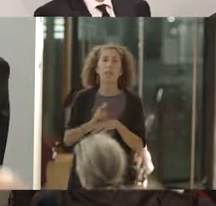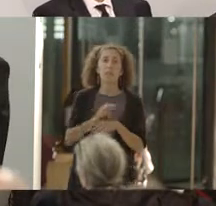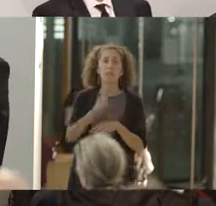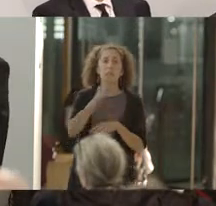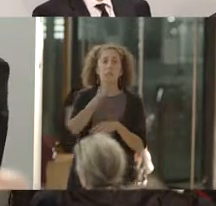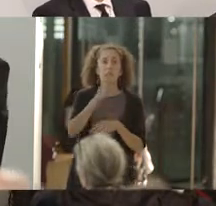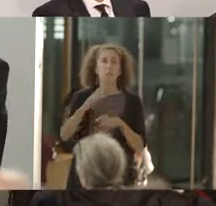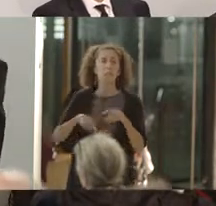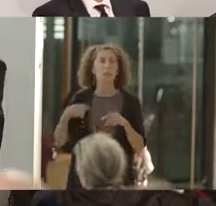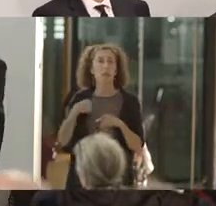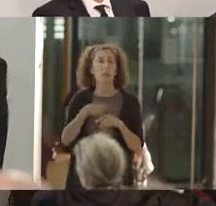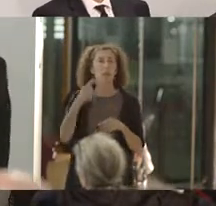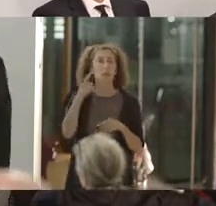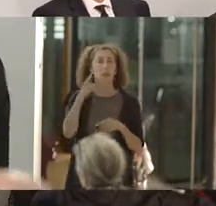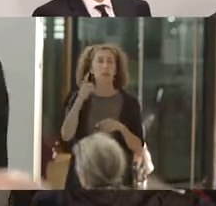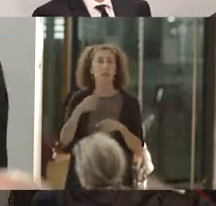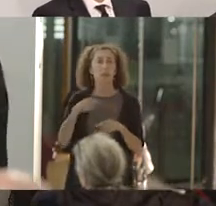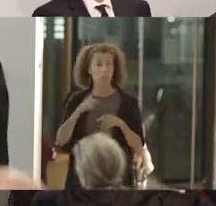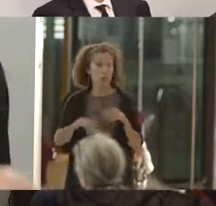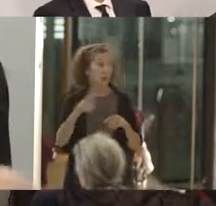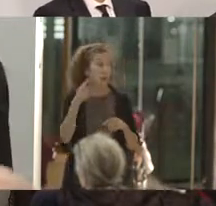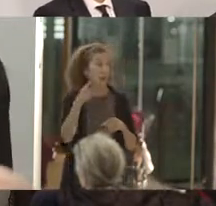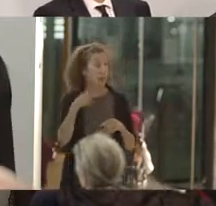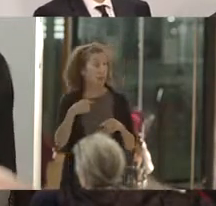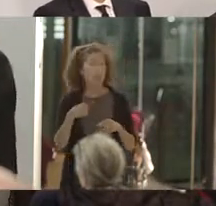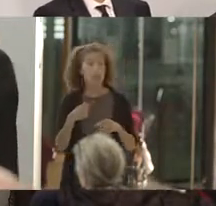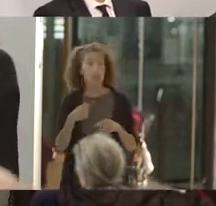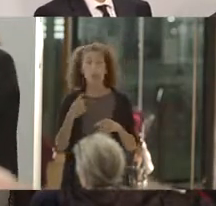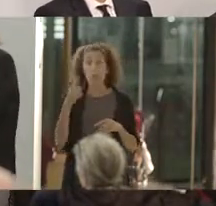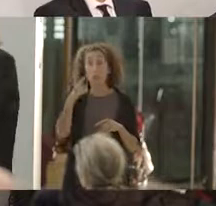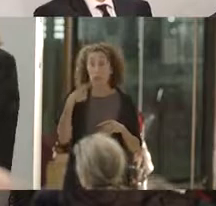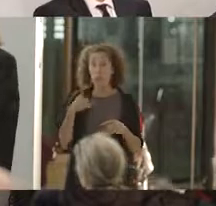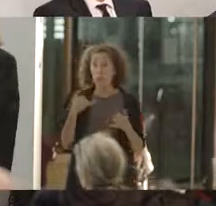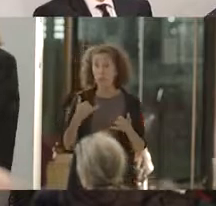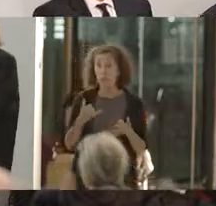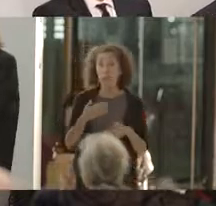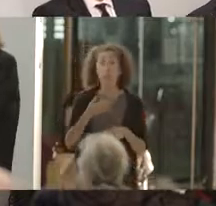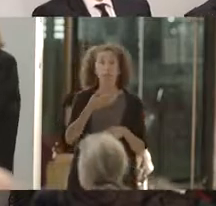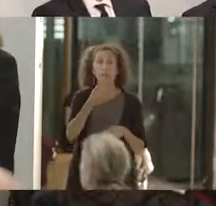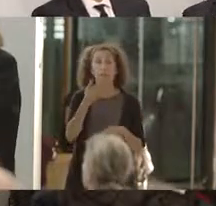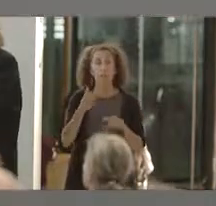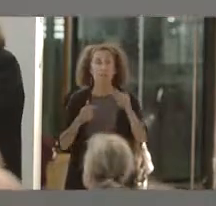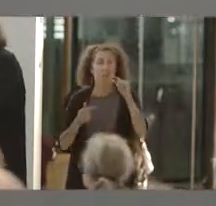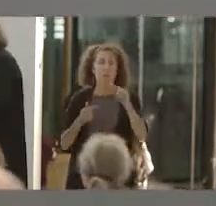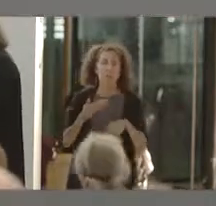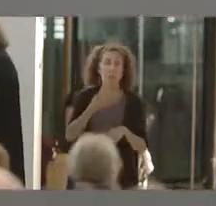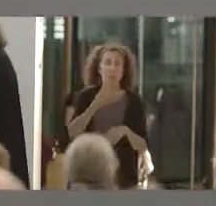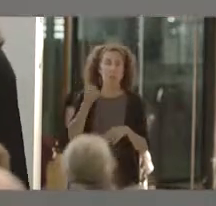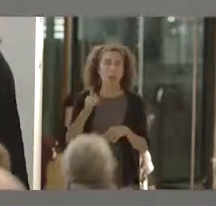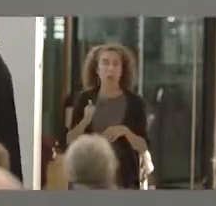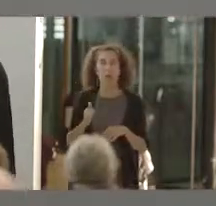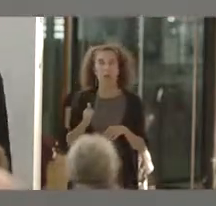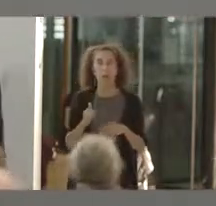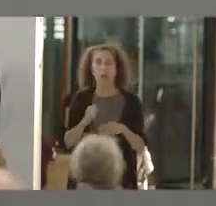of Environmental Conservation. You can't hear me? Can you hear me now? Is that better? Okay.